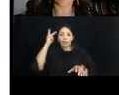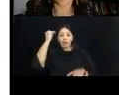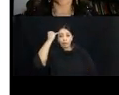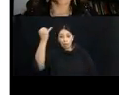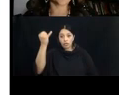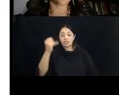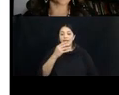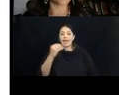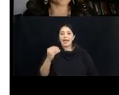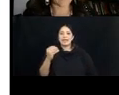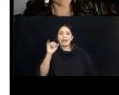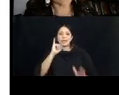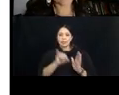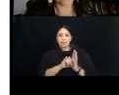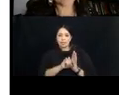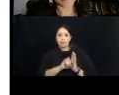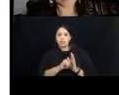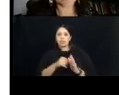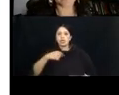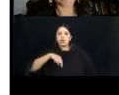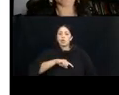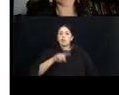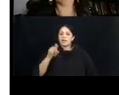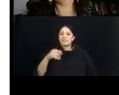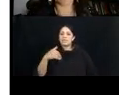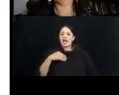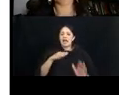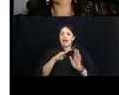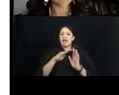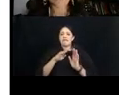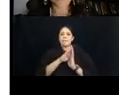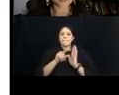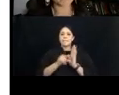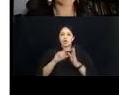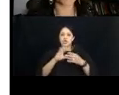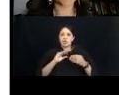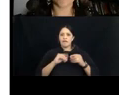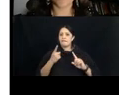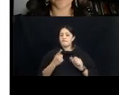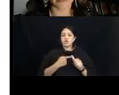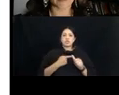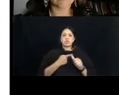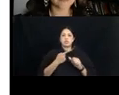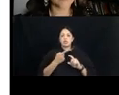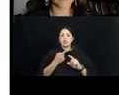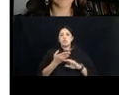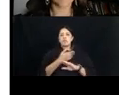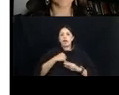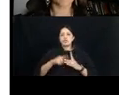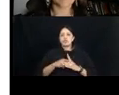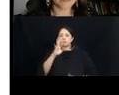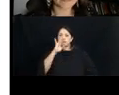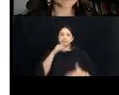identity. And so we have to have some backstory first before I can just jump into student activism